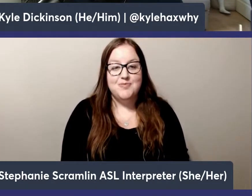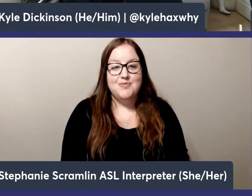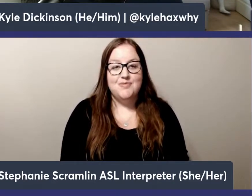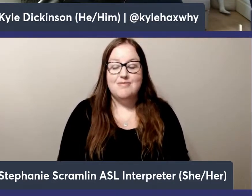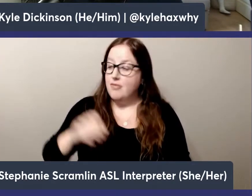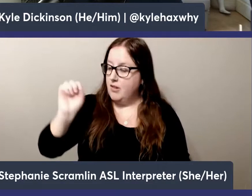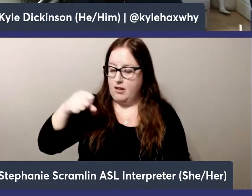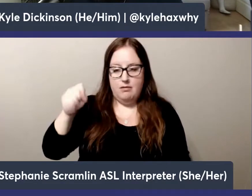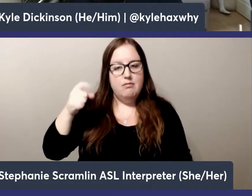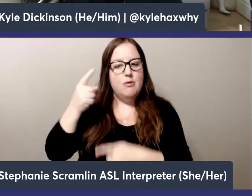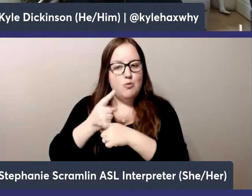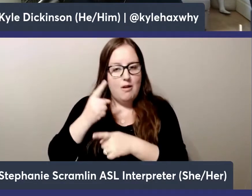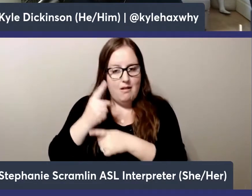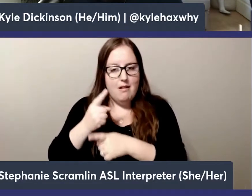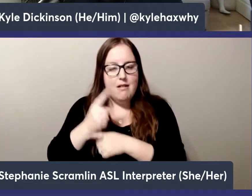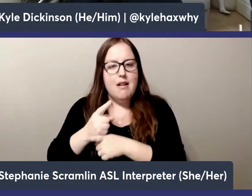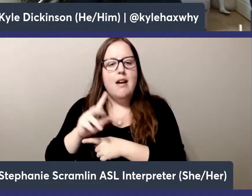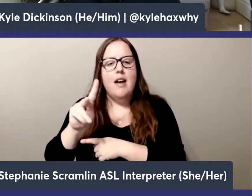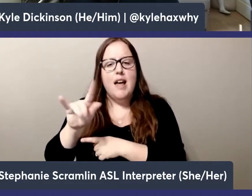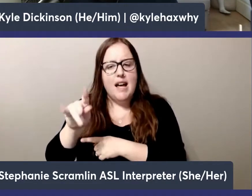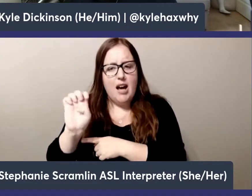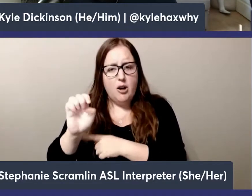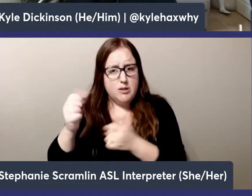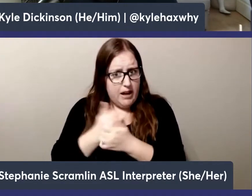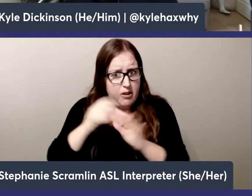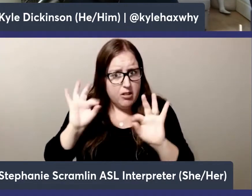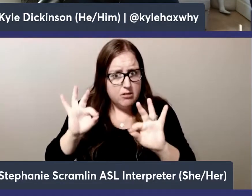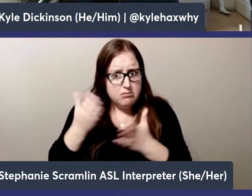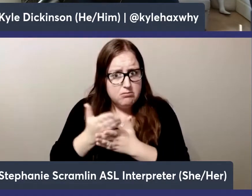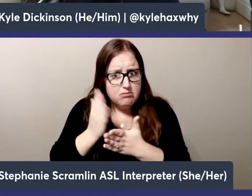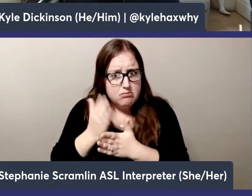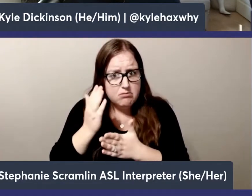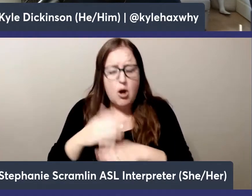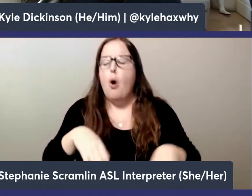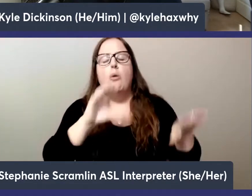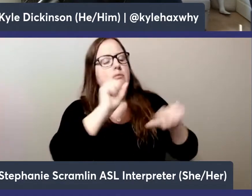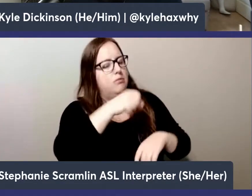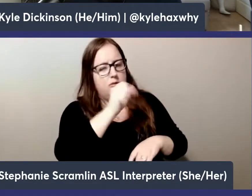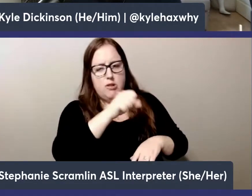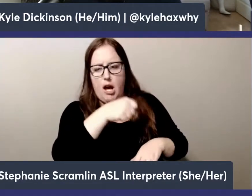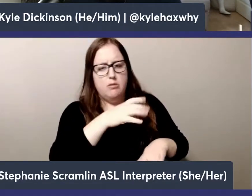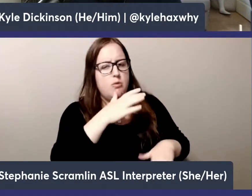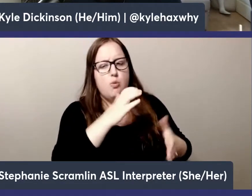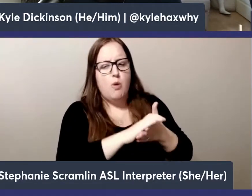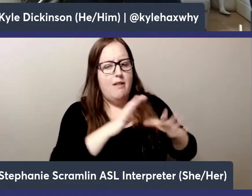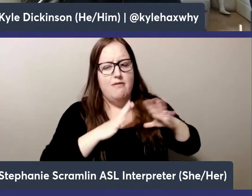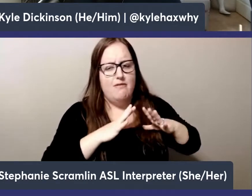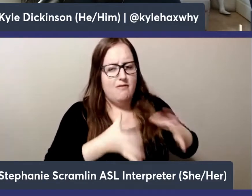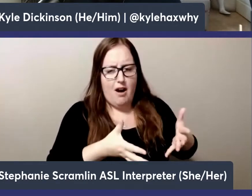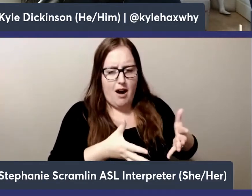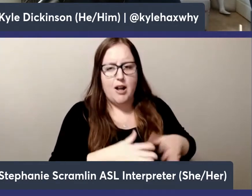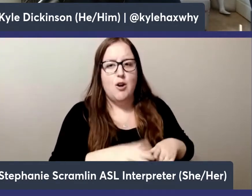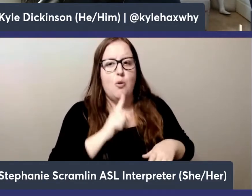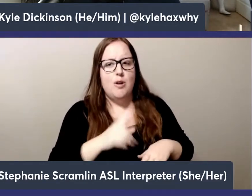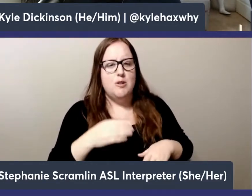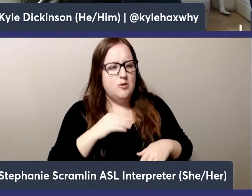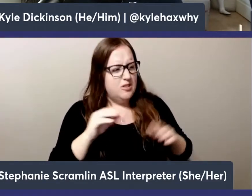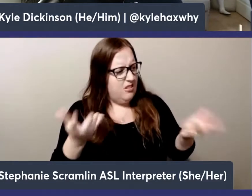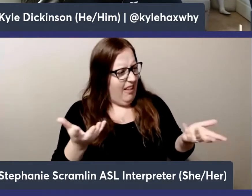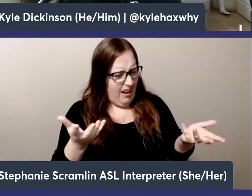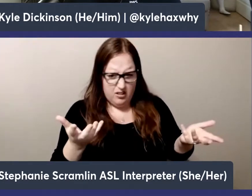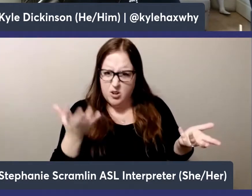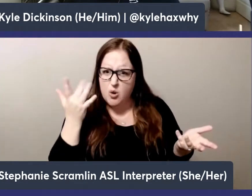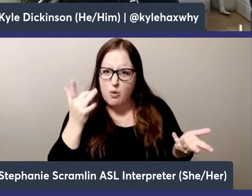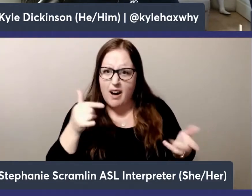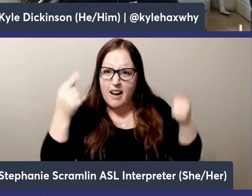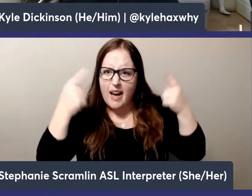Yeah, absolutely. And Kyle, is everything okay? Is everyone safe? Oh yeah. She's Okay. fine. She was more or less like, why did this have to